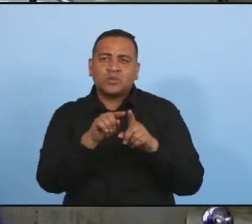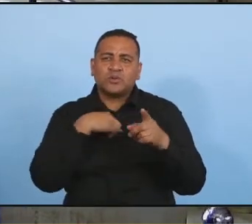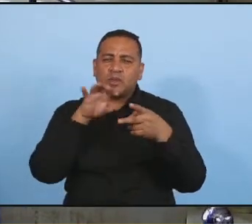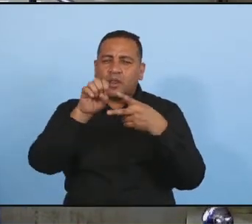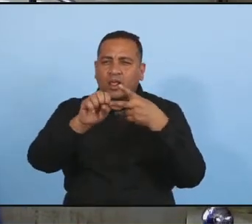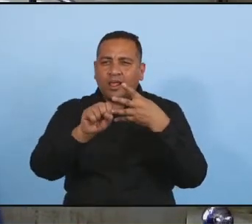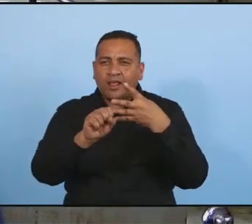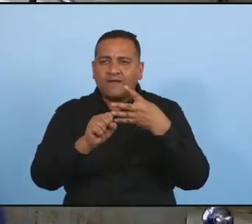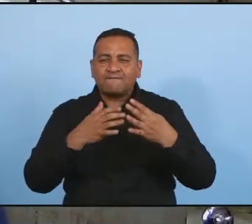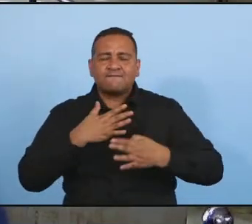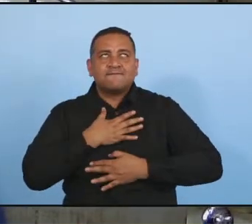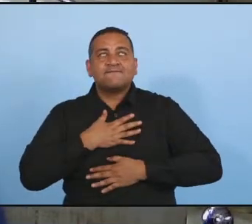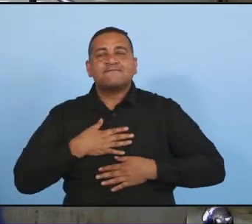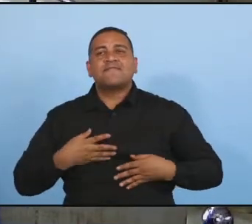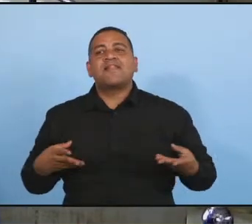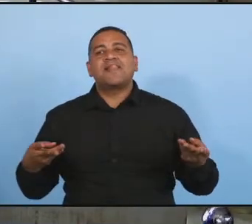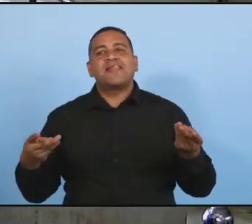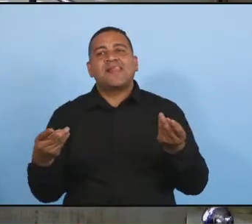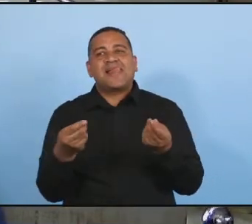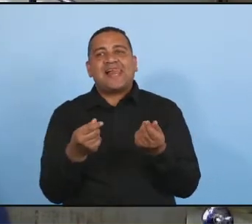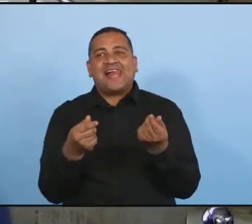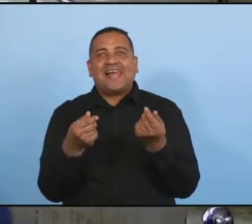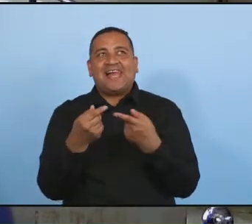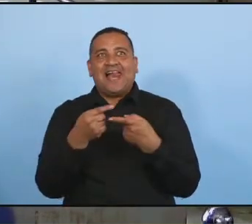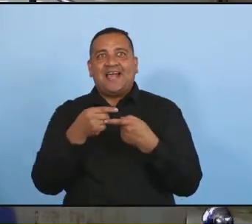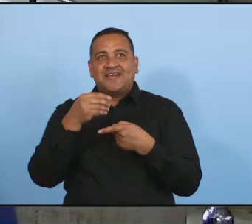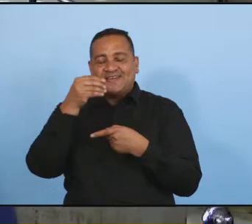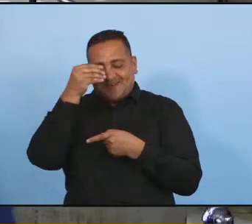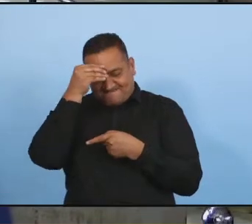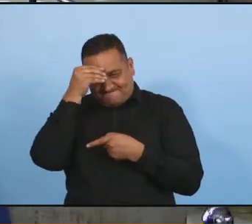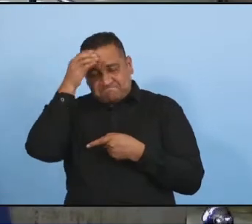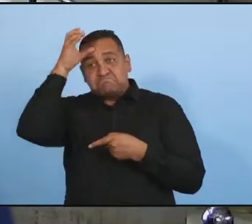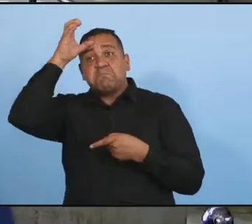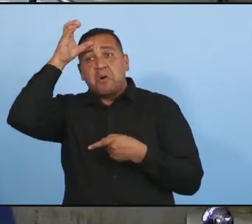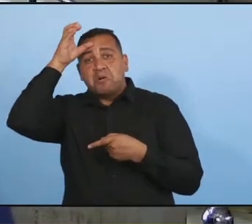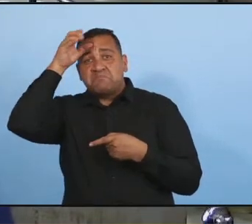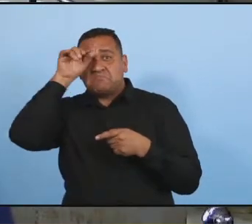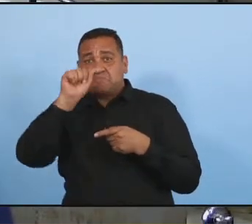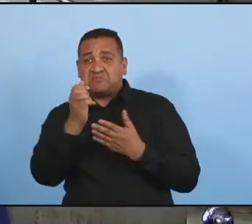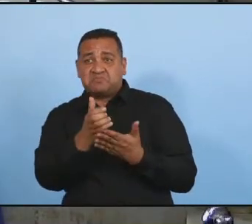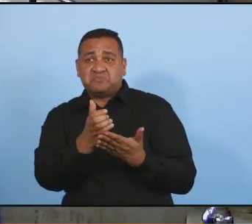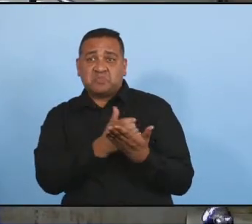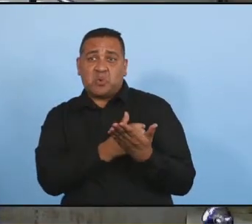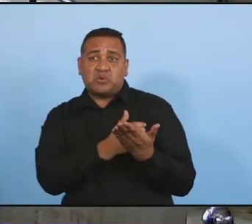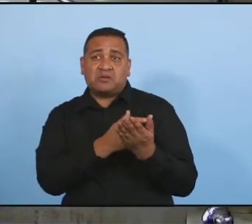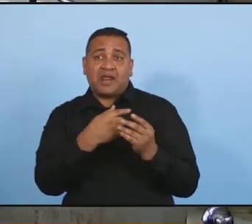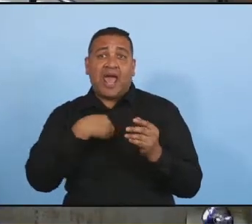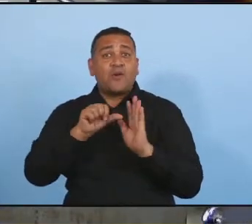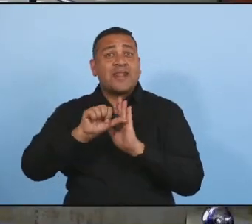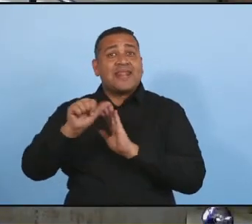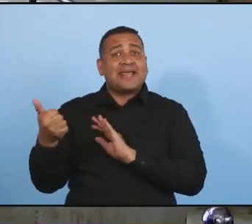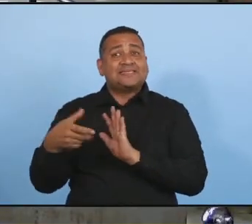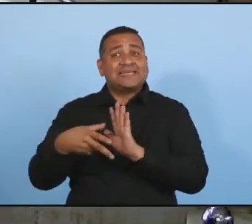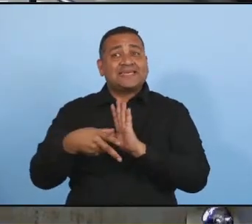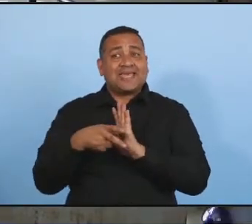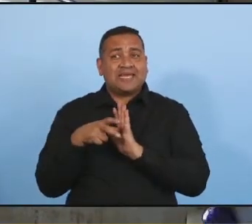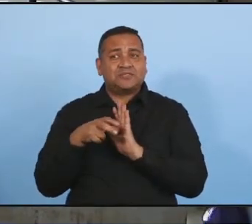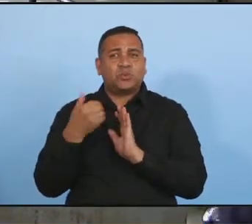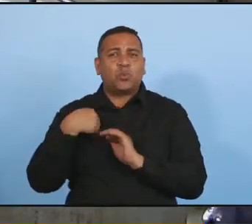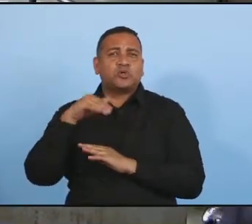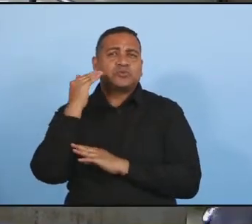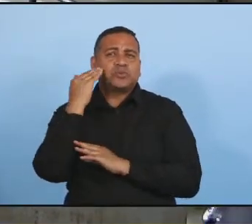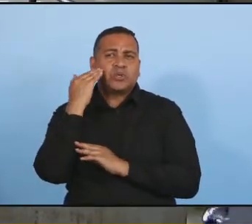much more informed at the end of that. I'm actually excited just to find out about our next guest as well. And just want to know exactly, you know, what